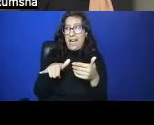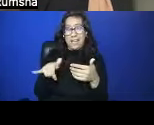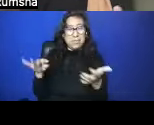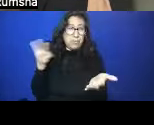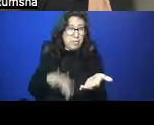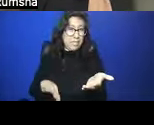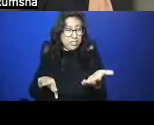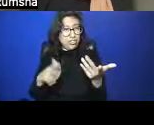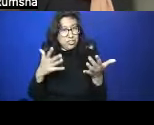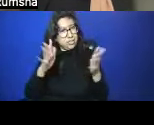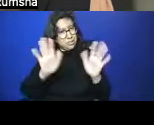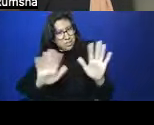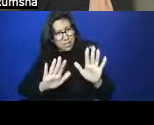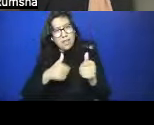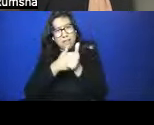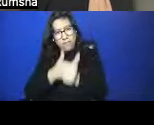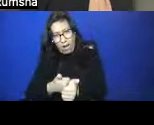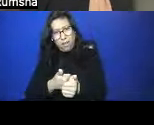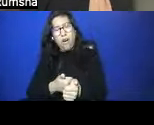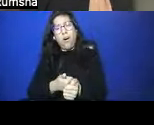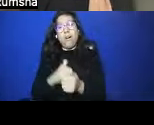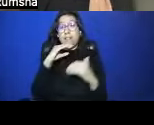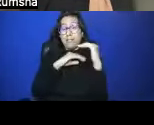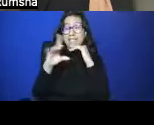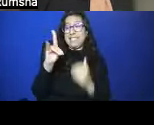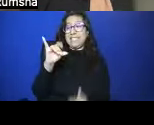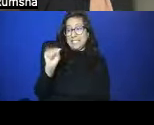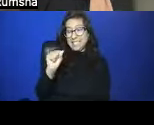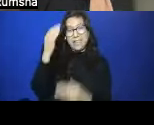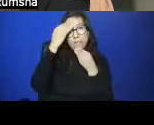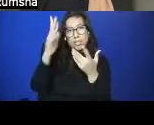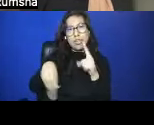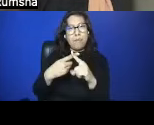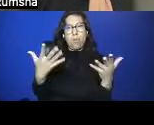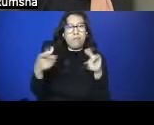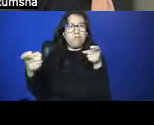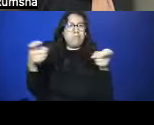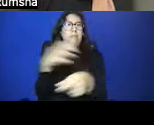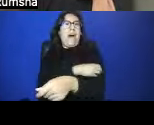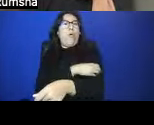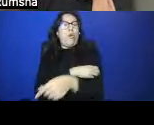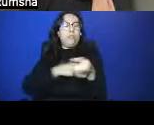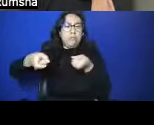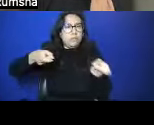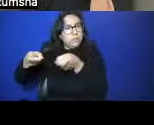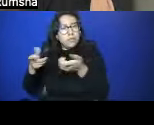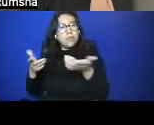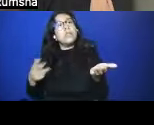intellectual, we want to stay rooted in the fact that disinformation is about power. You'll see in the first